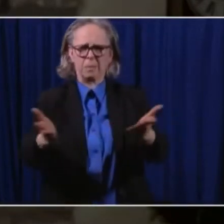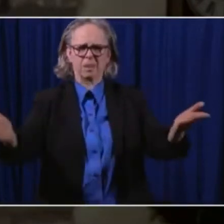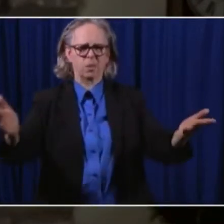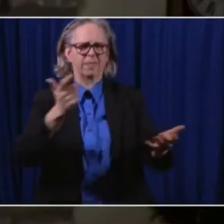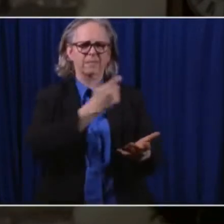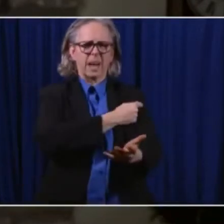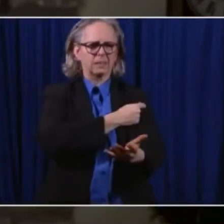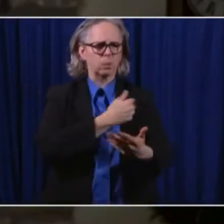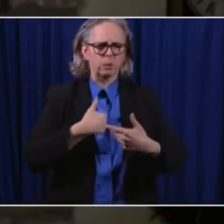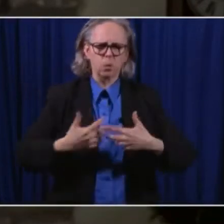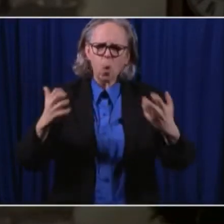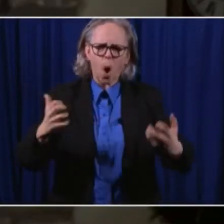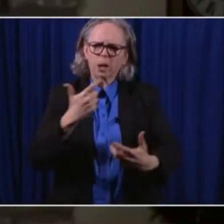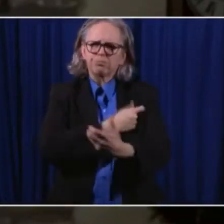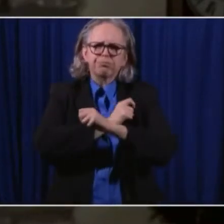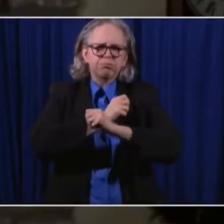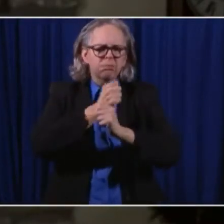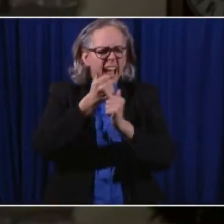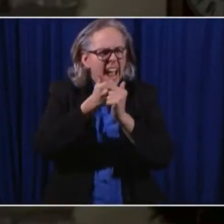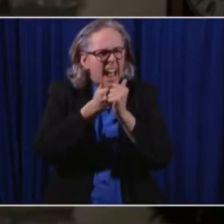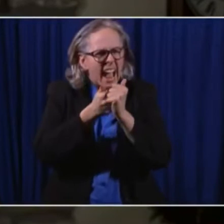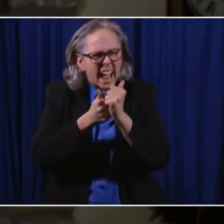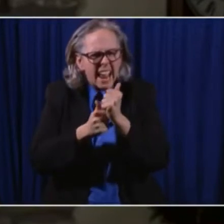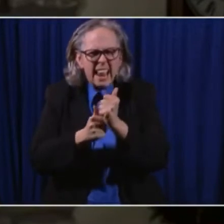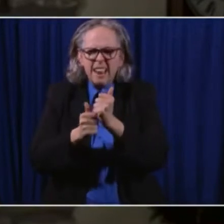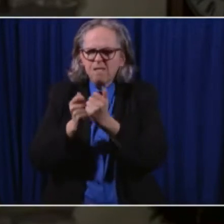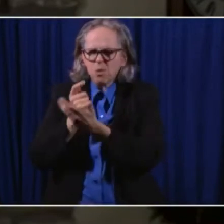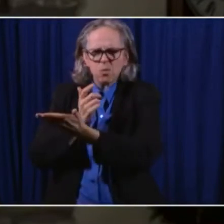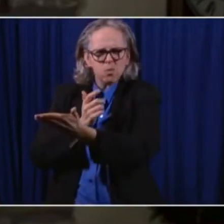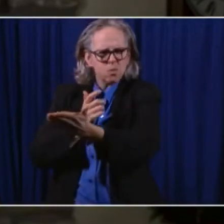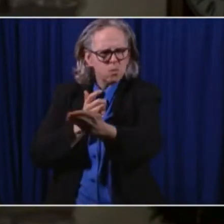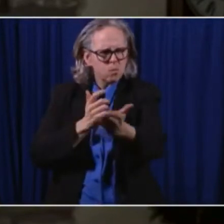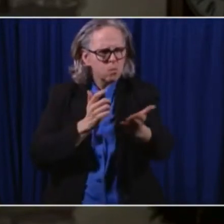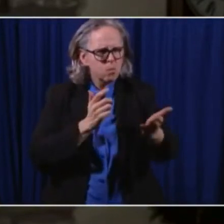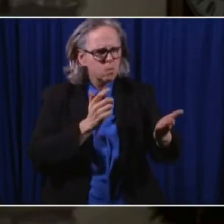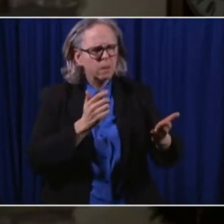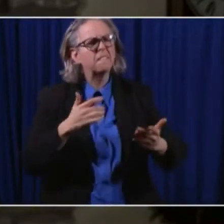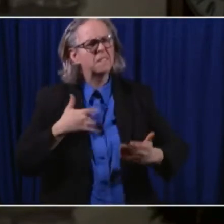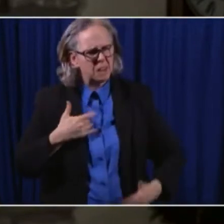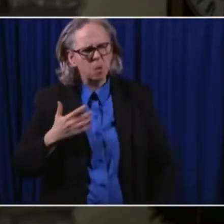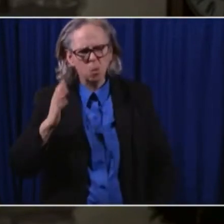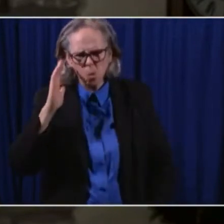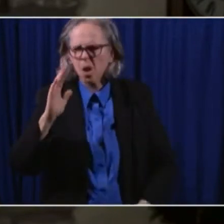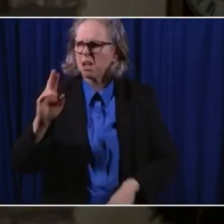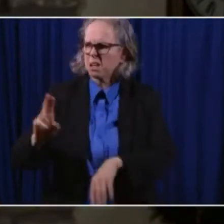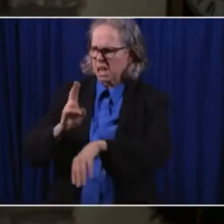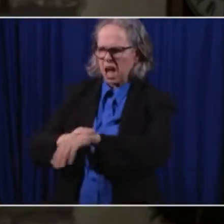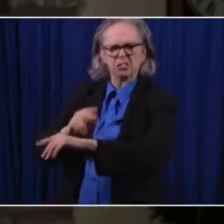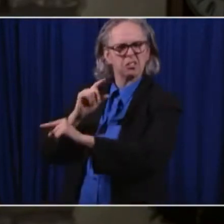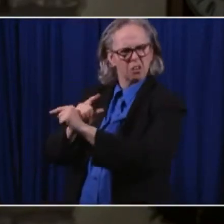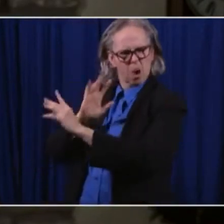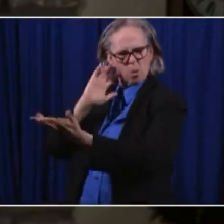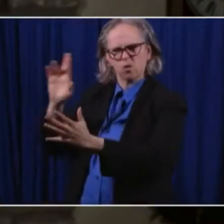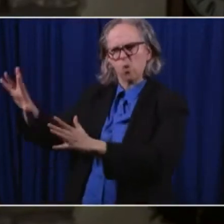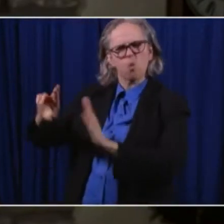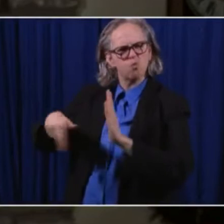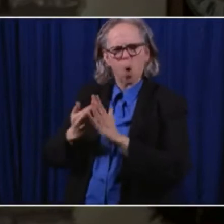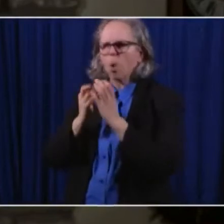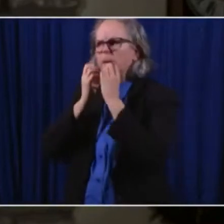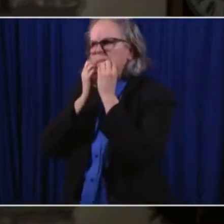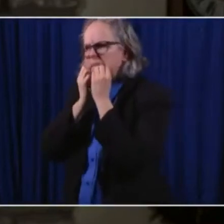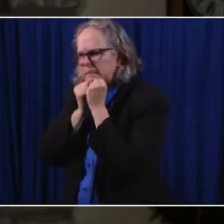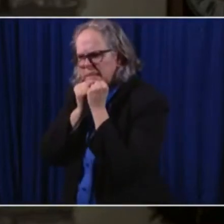obviously, but do it. And the National Guard is going to certainly play a big role in that as we move forward. So